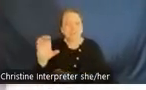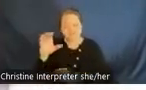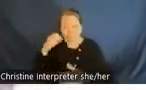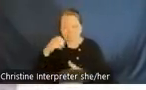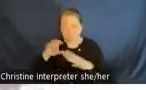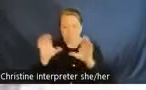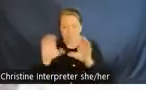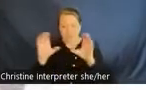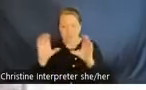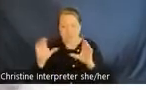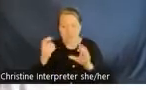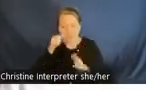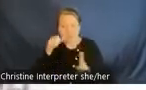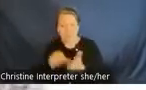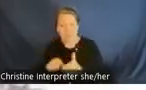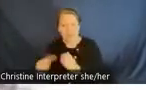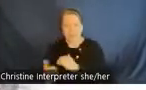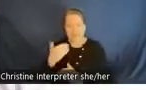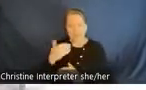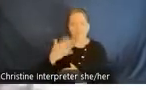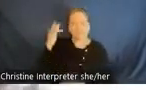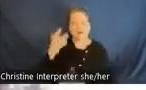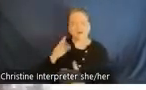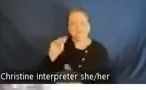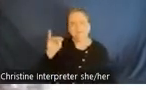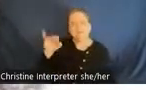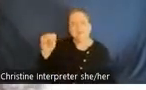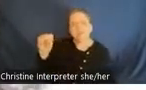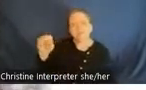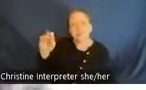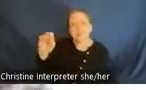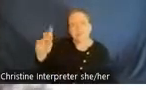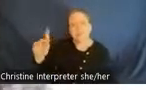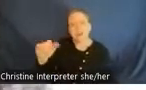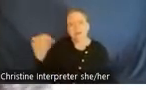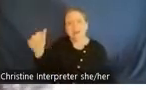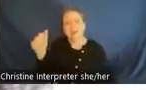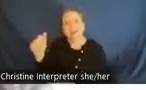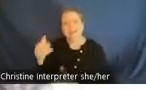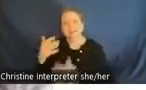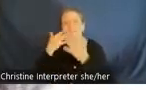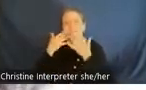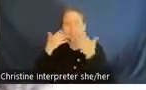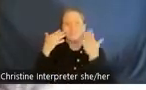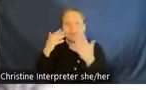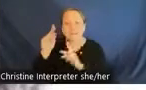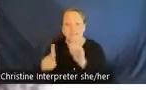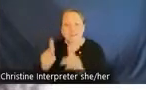today, thanks to Miss Erica and the other lovely people here at Another Way. And